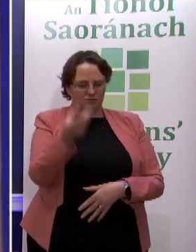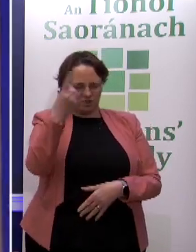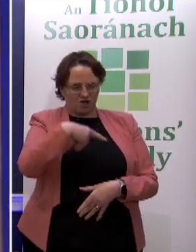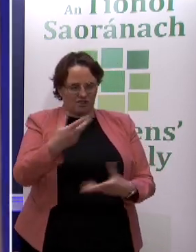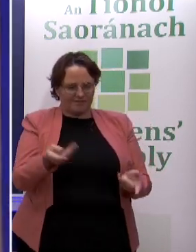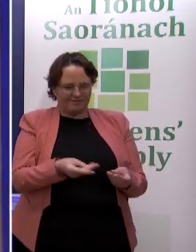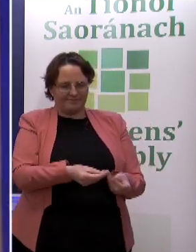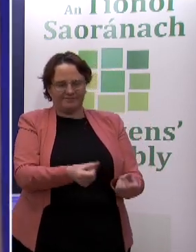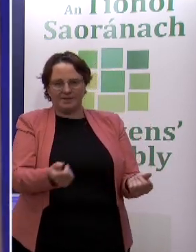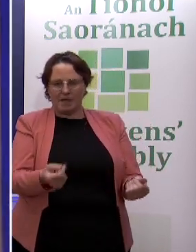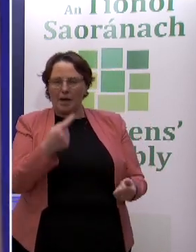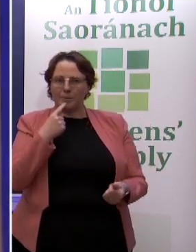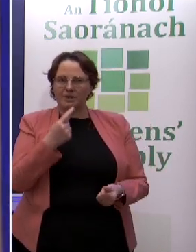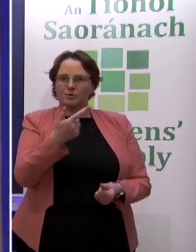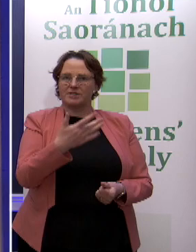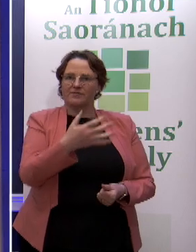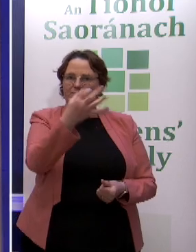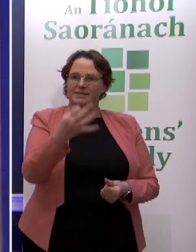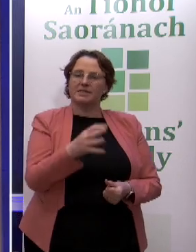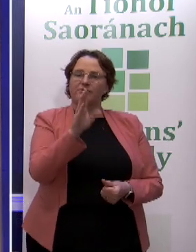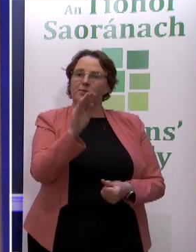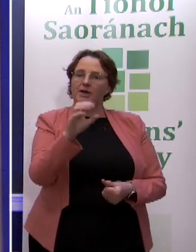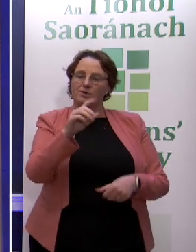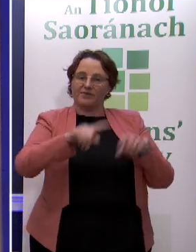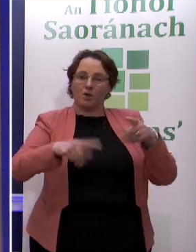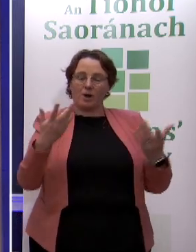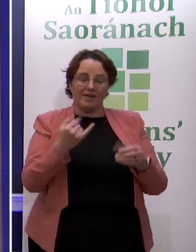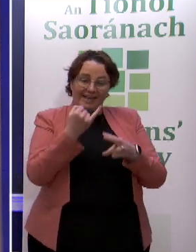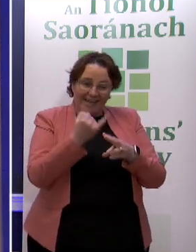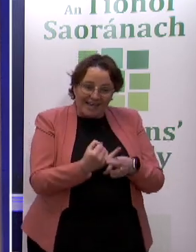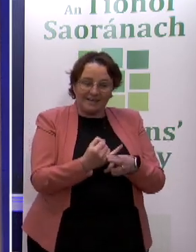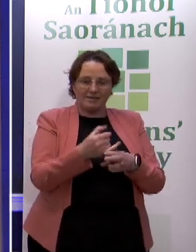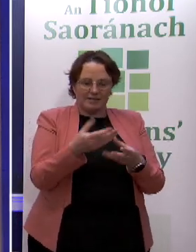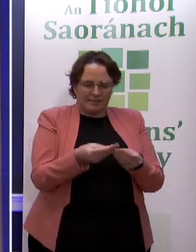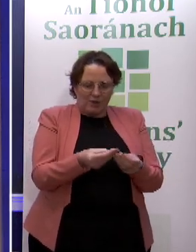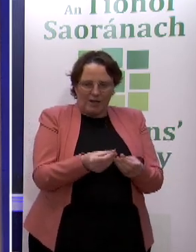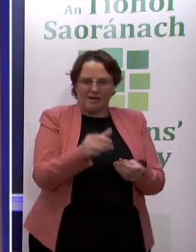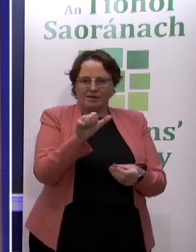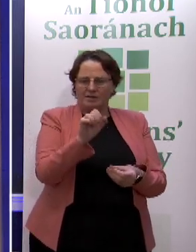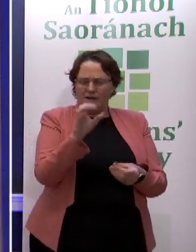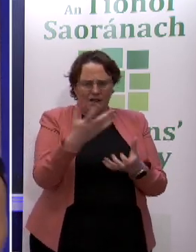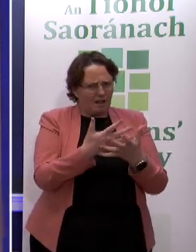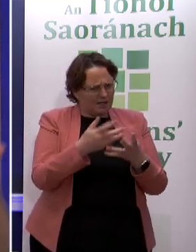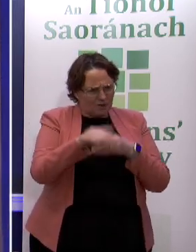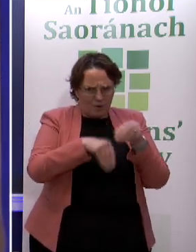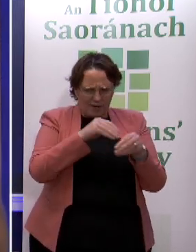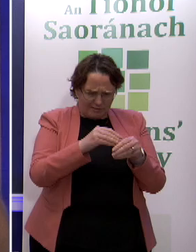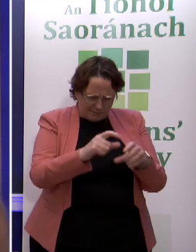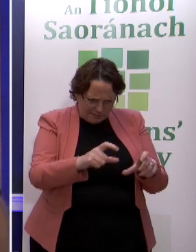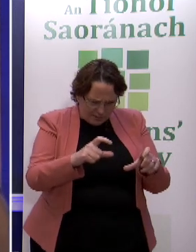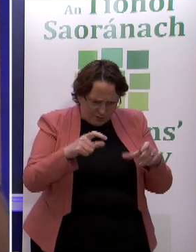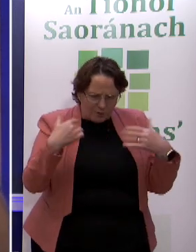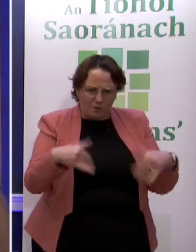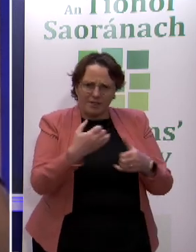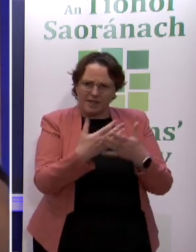But 25% of the world's biodiversity is in the soil. There's an awful lot going on in the soil. It's like the last frontier. It's very